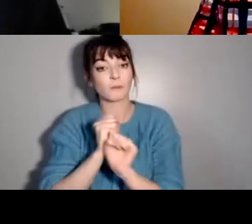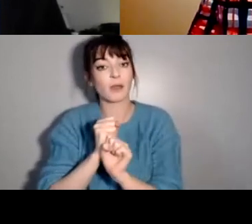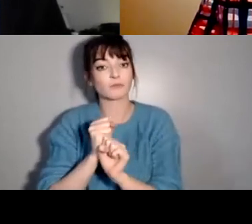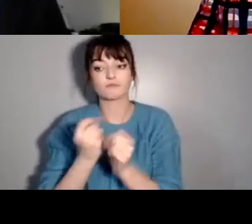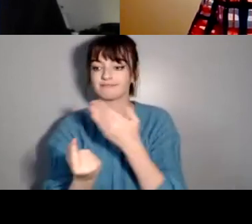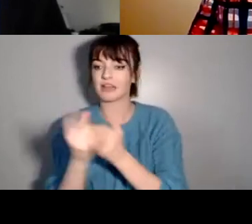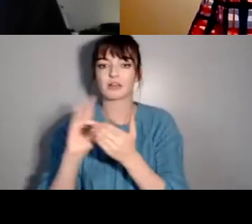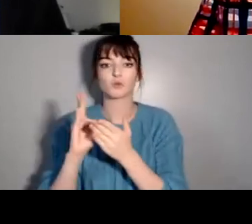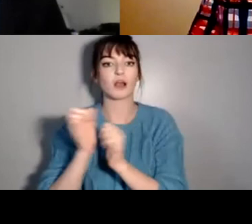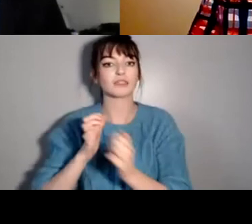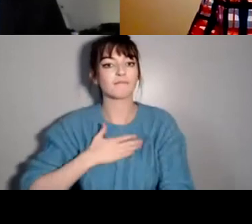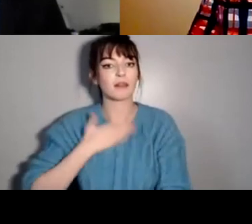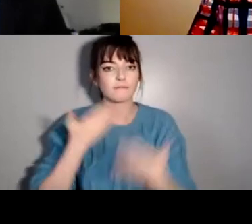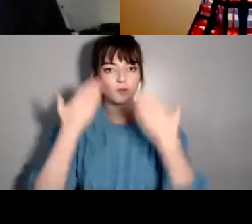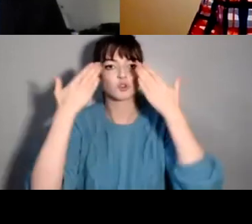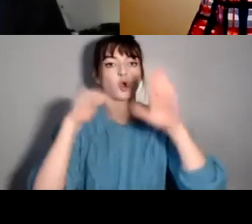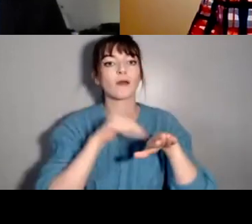impact of decongregation.